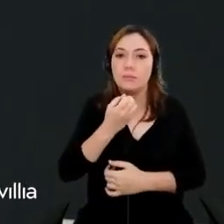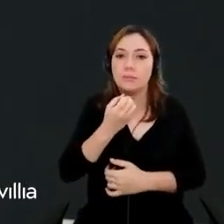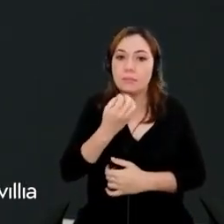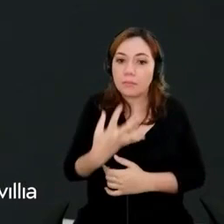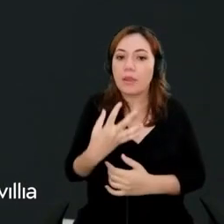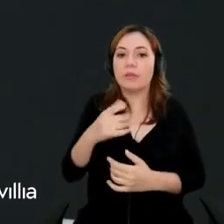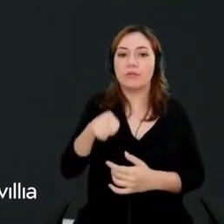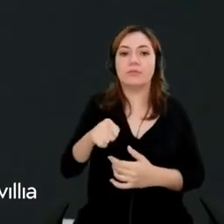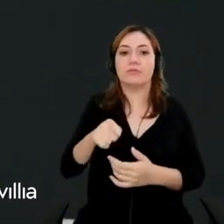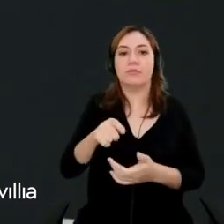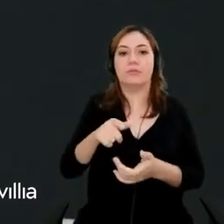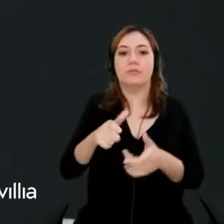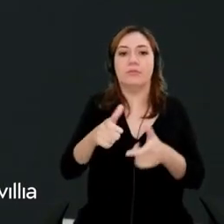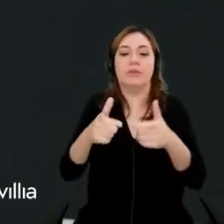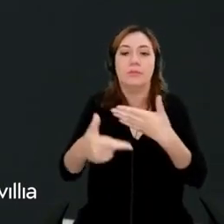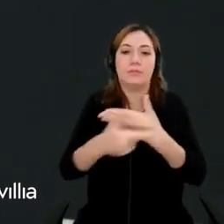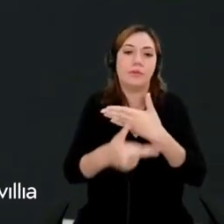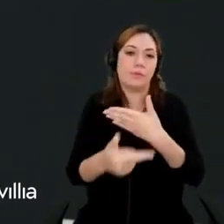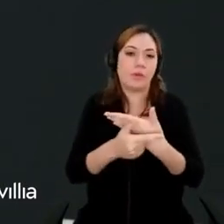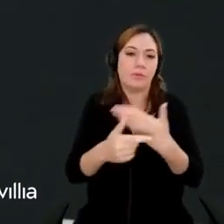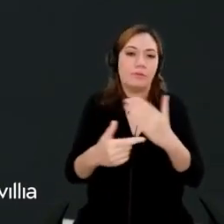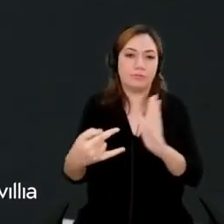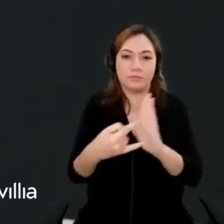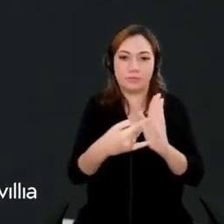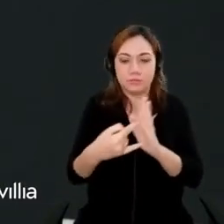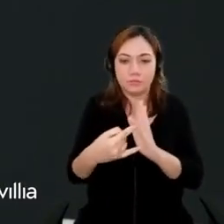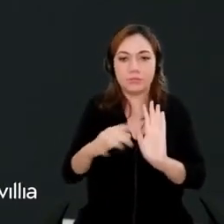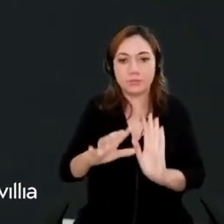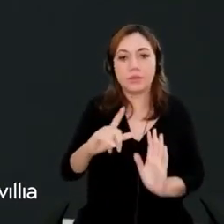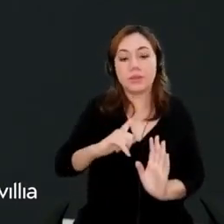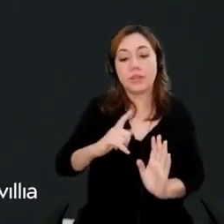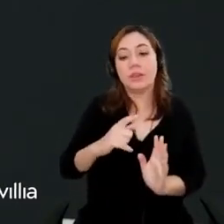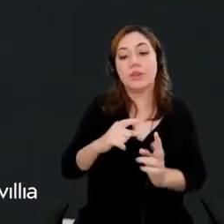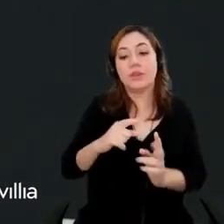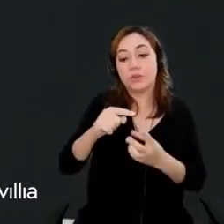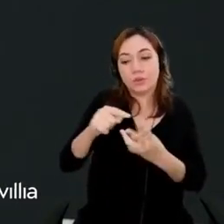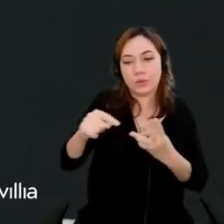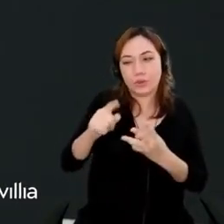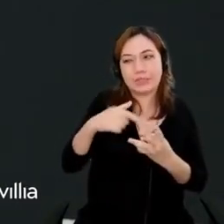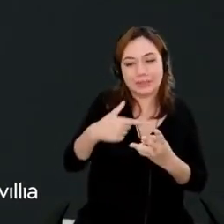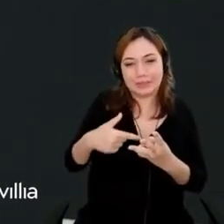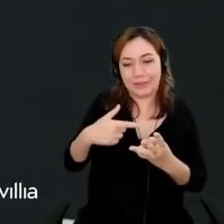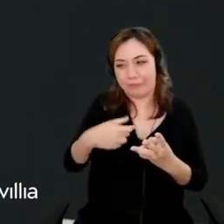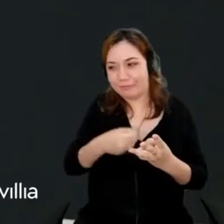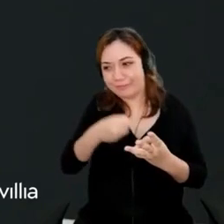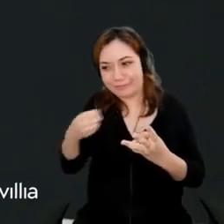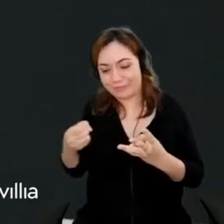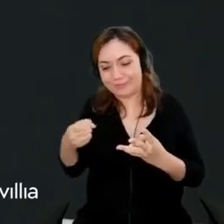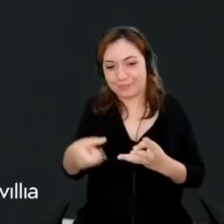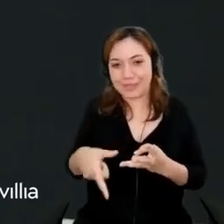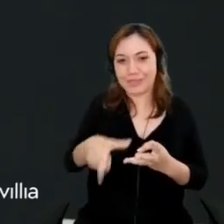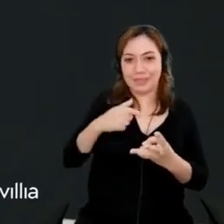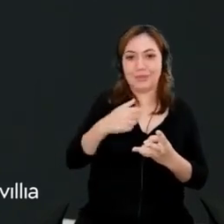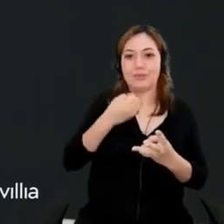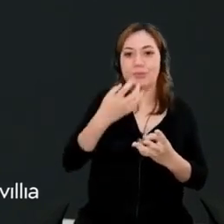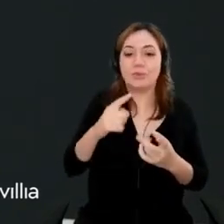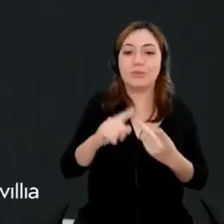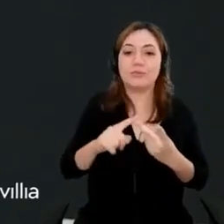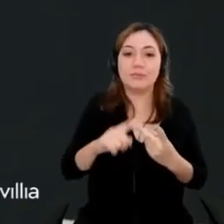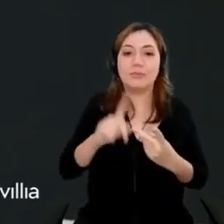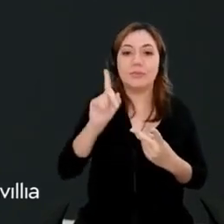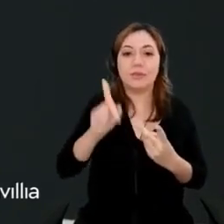that before I pass to my colleague is here is customer experience. It's related because the